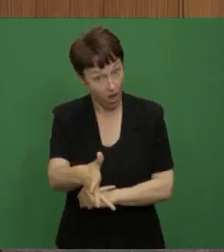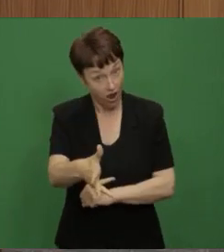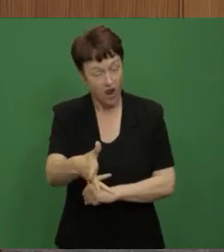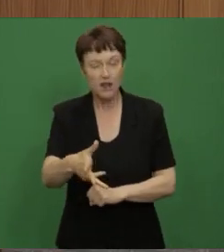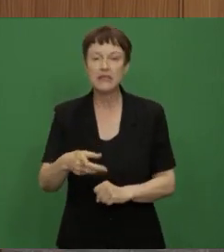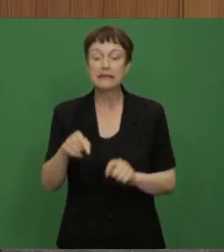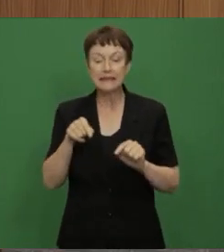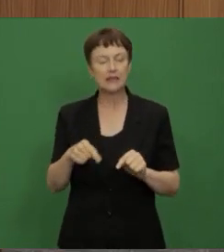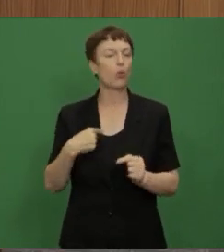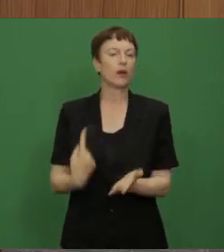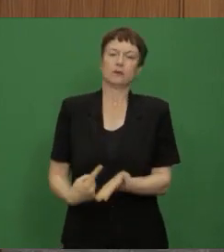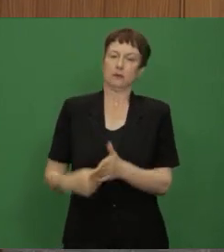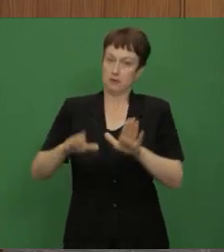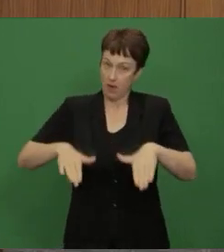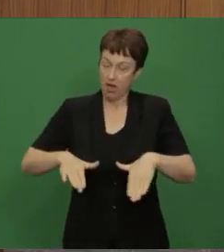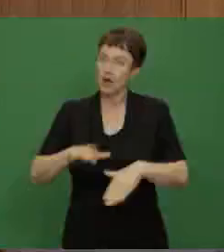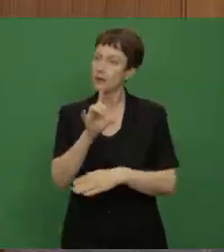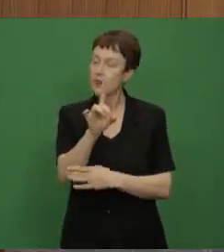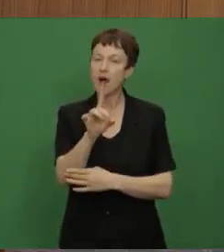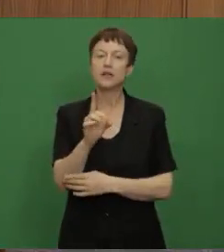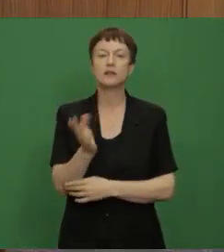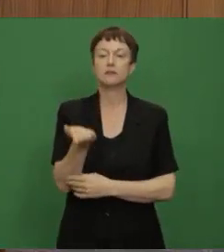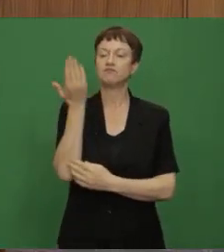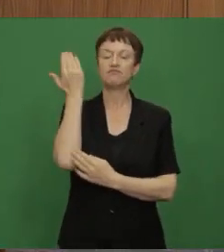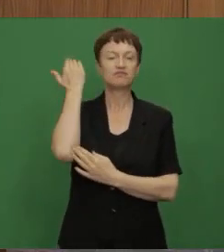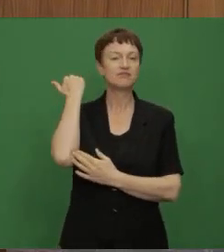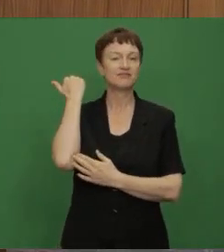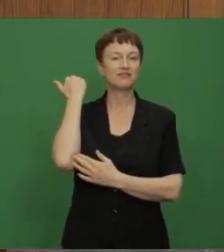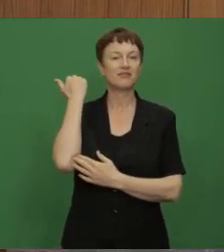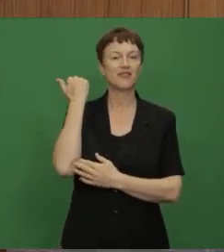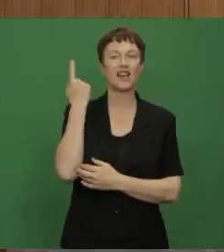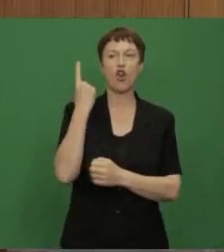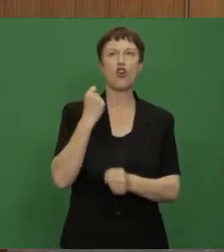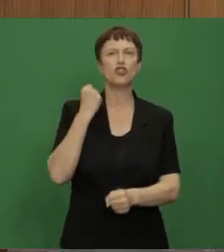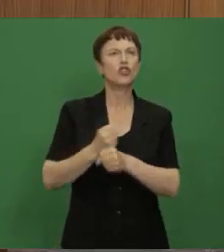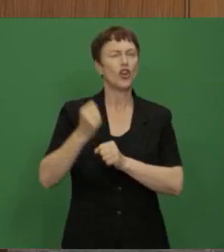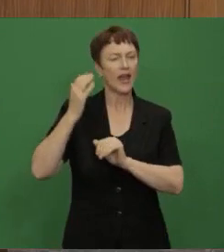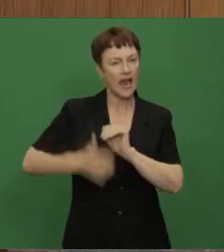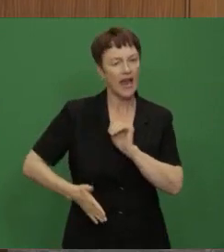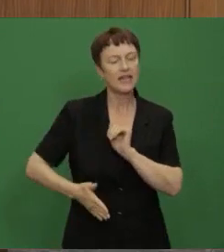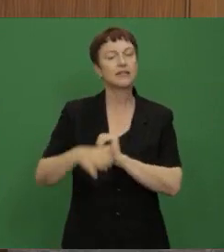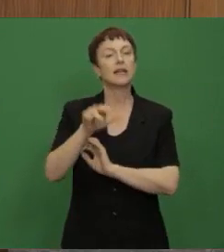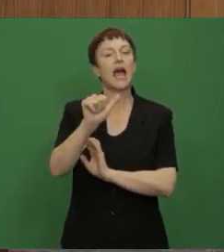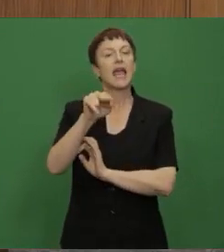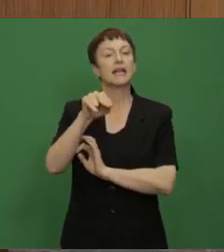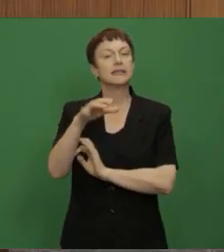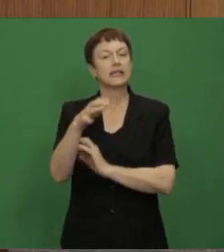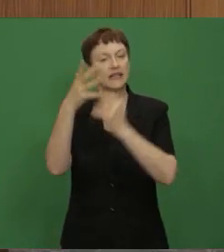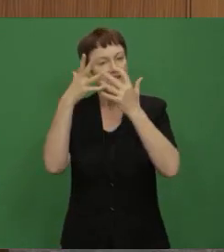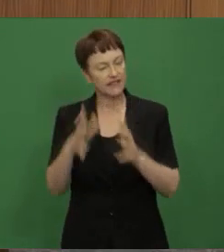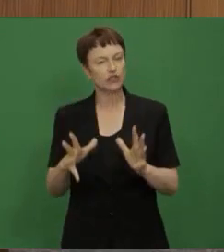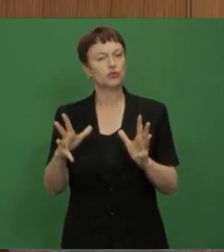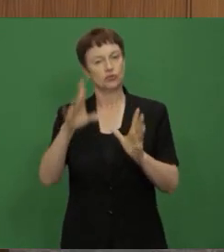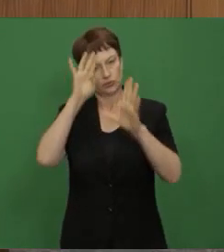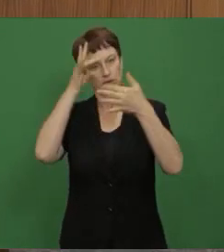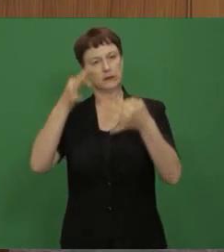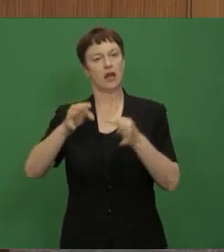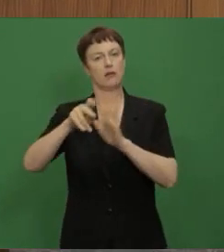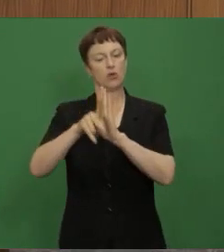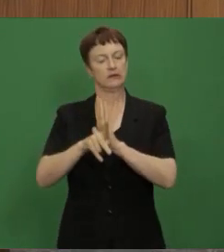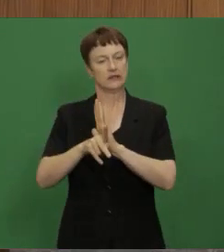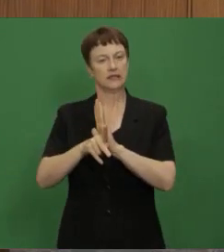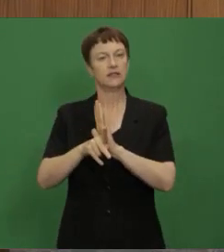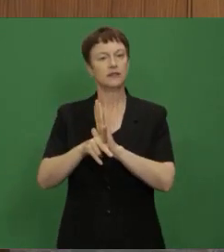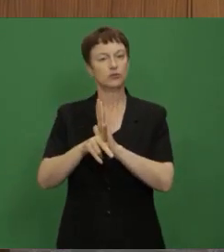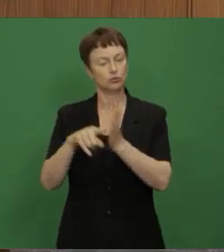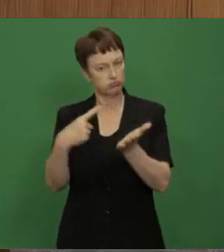particular resolution at the policy and elective conference at the end of last year. What is notable is that the newly